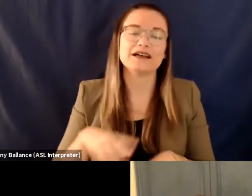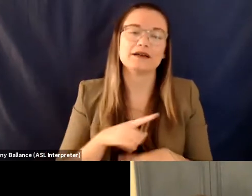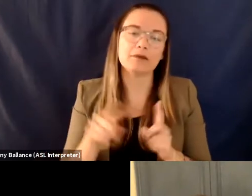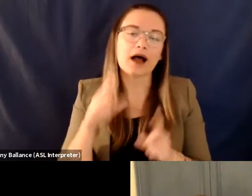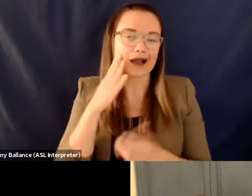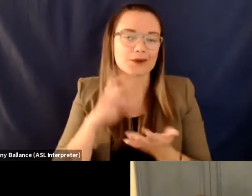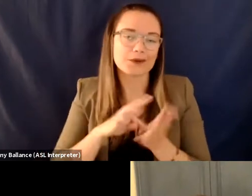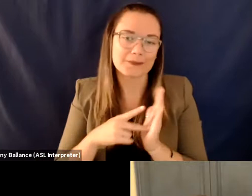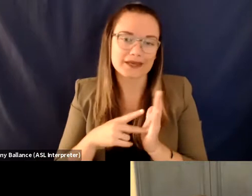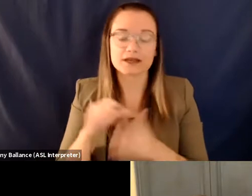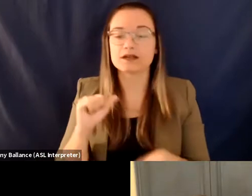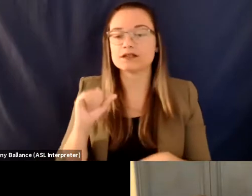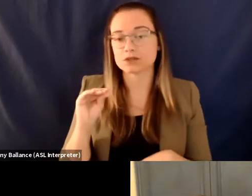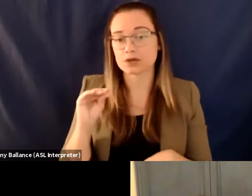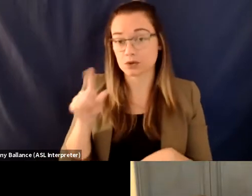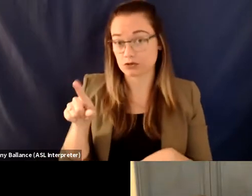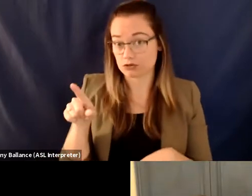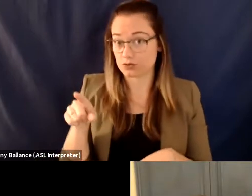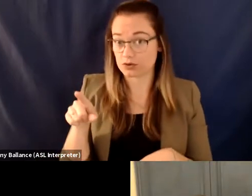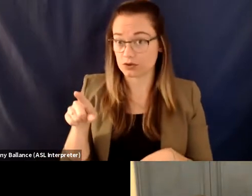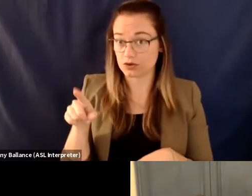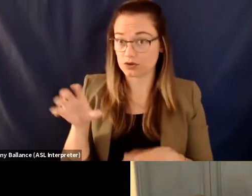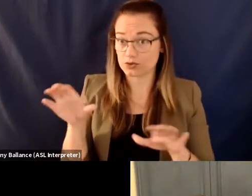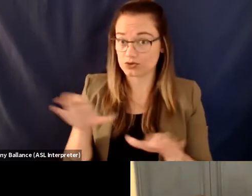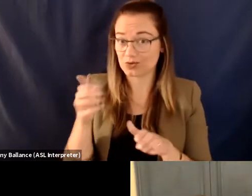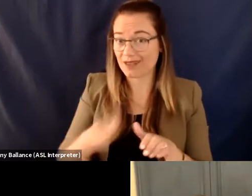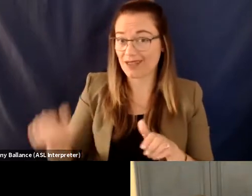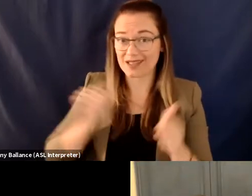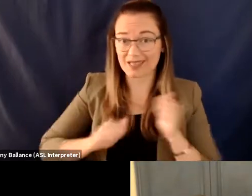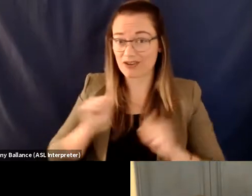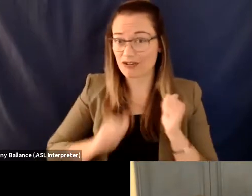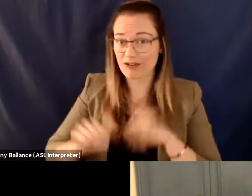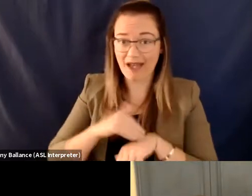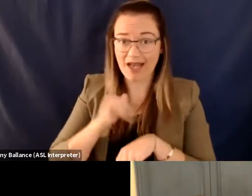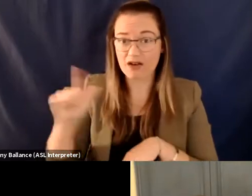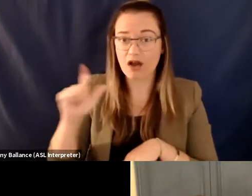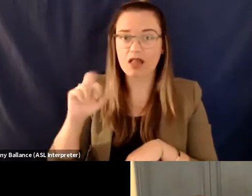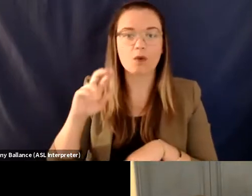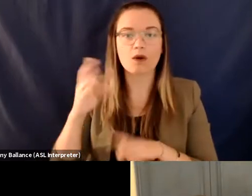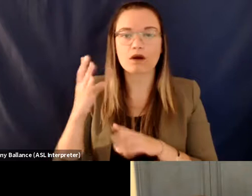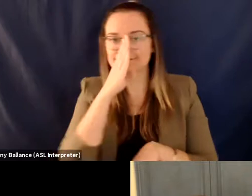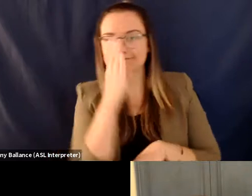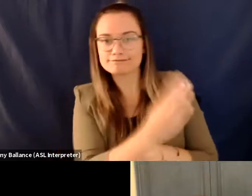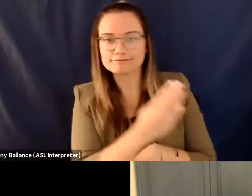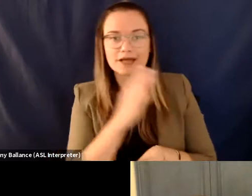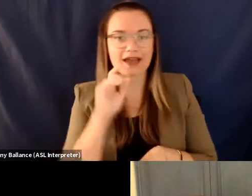mean. But you ended up doing any theatrical at all, or just going straight to Apple?